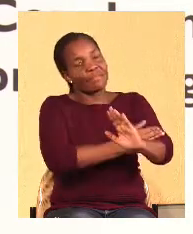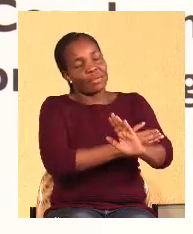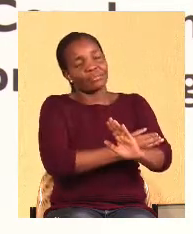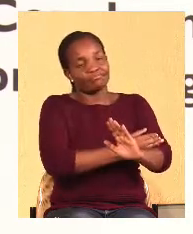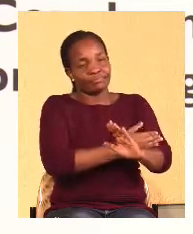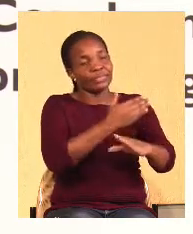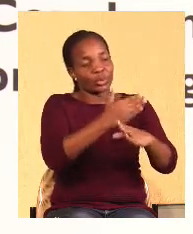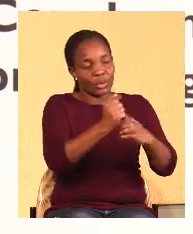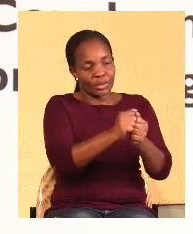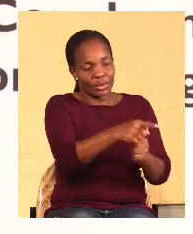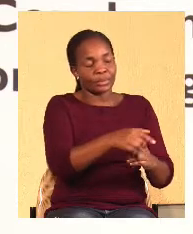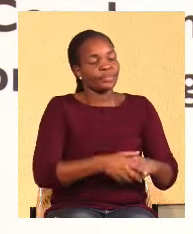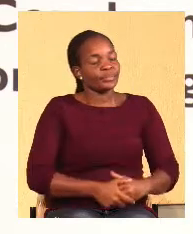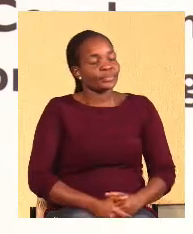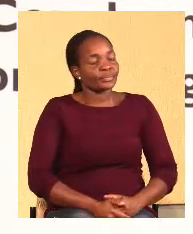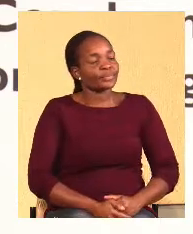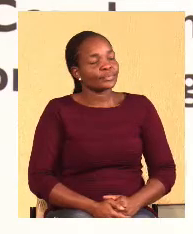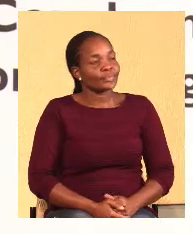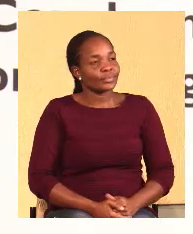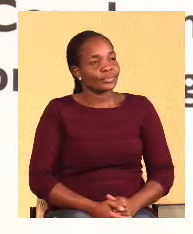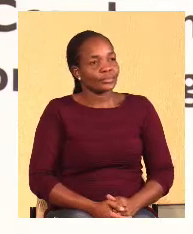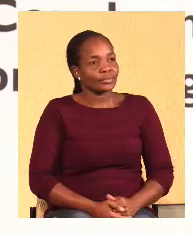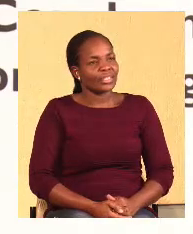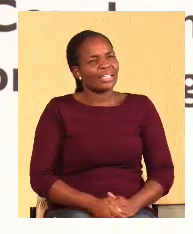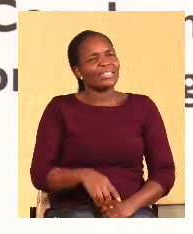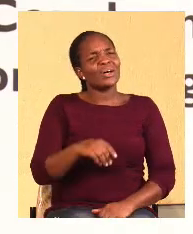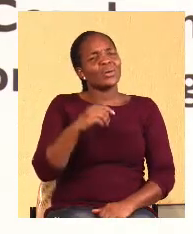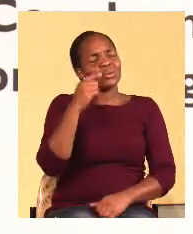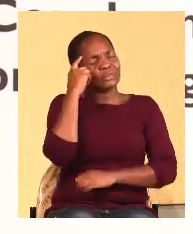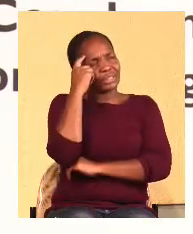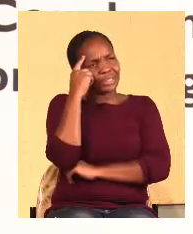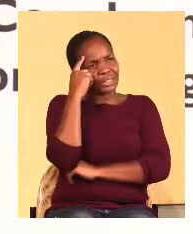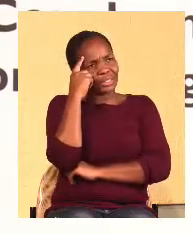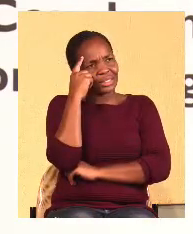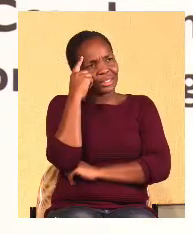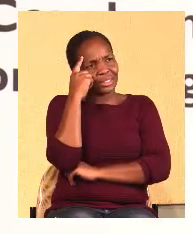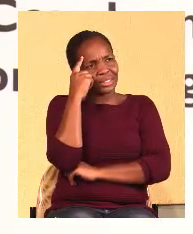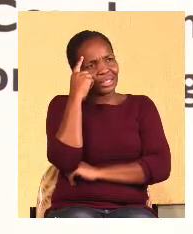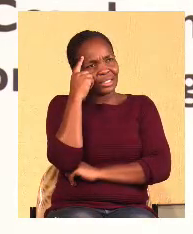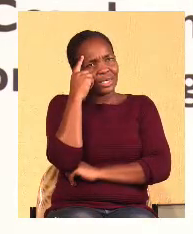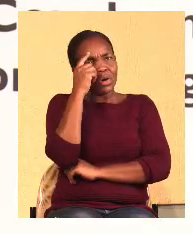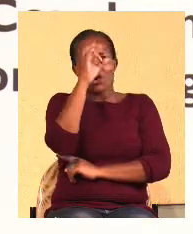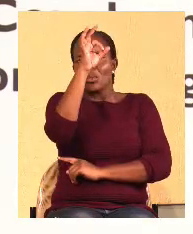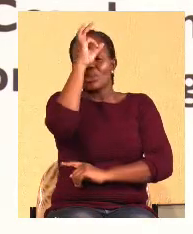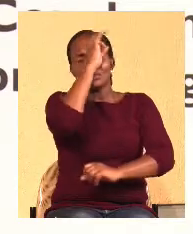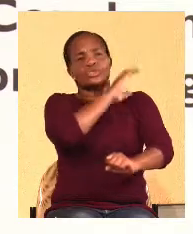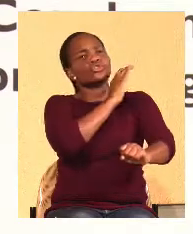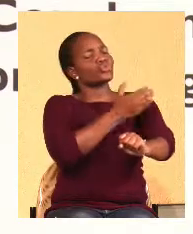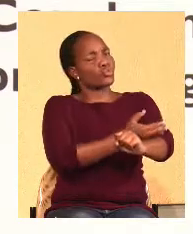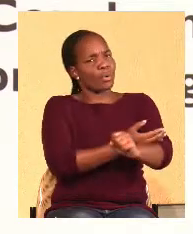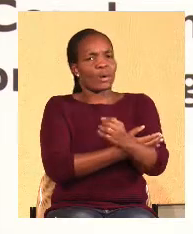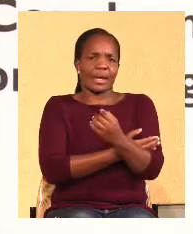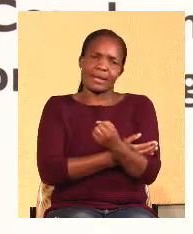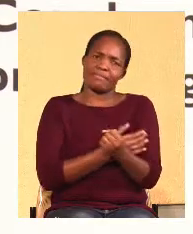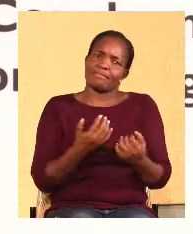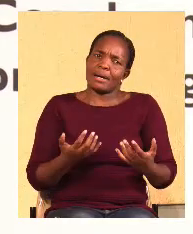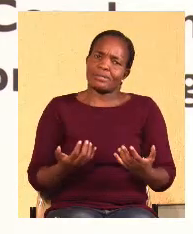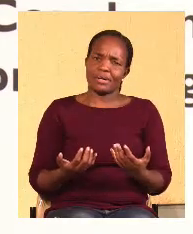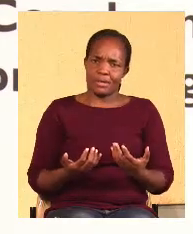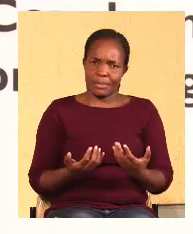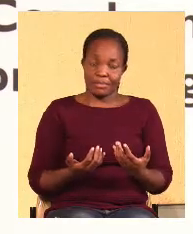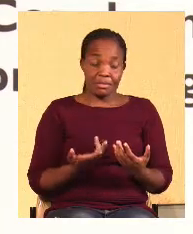need to understand what is the amount of, what is the extent of powers police have when they find you in